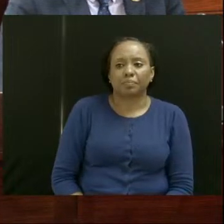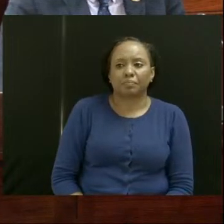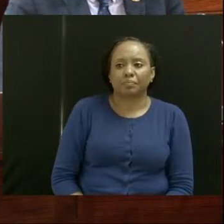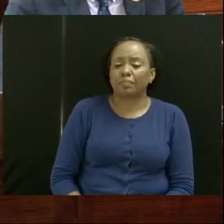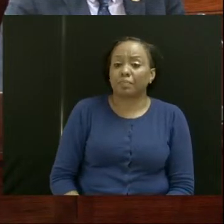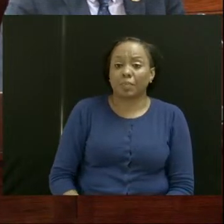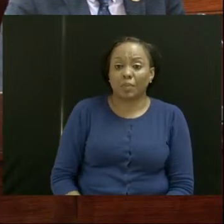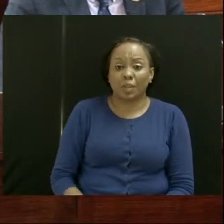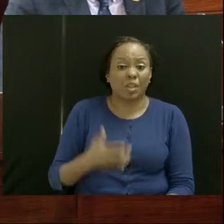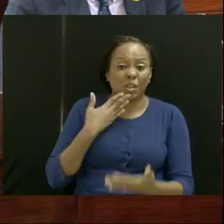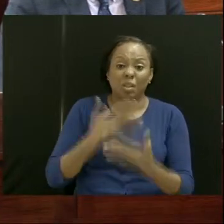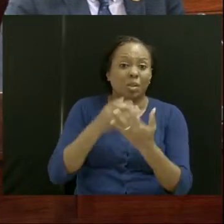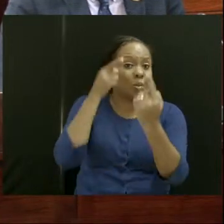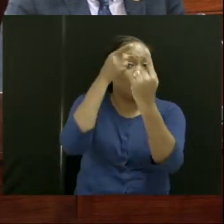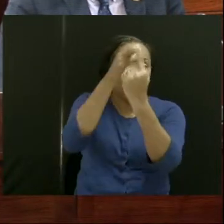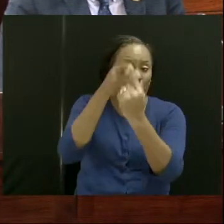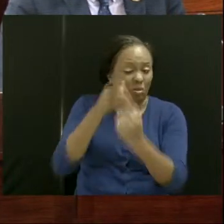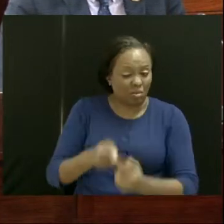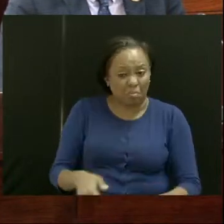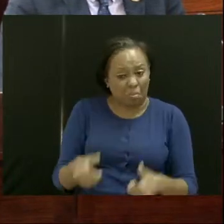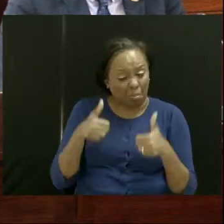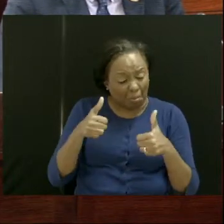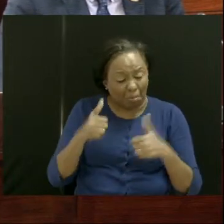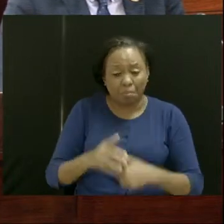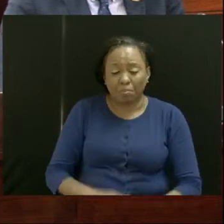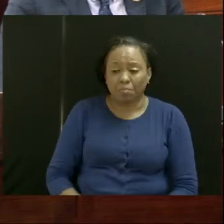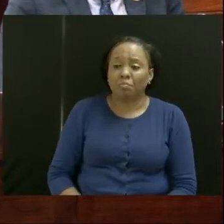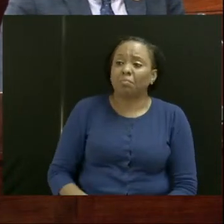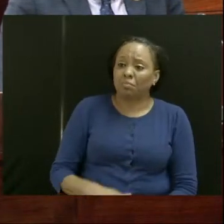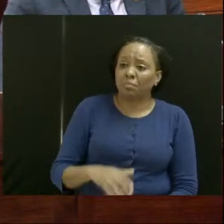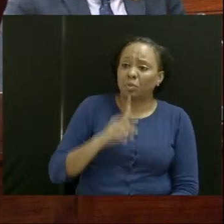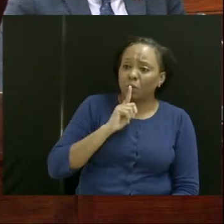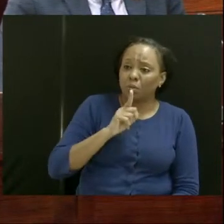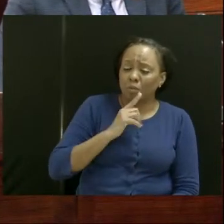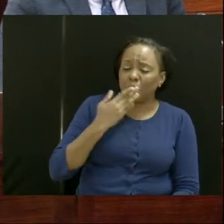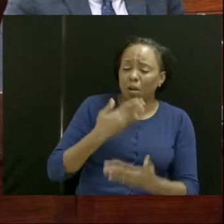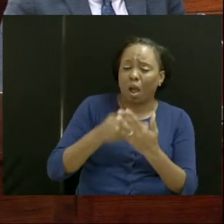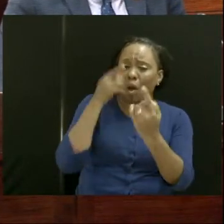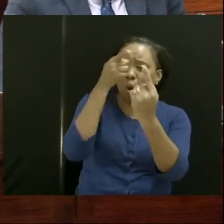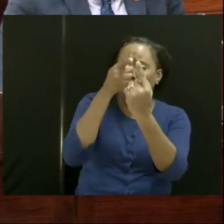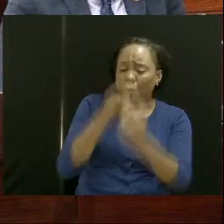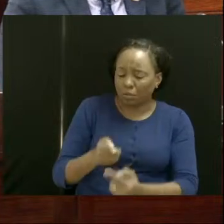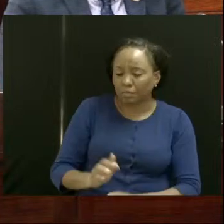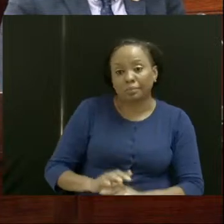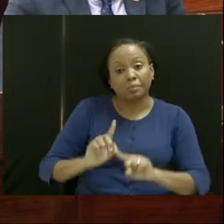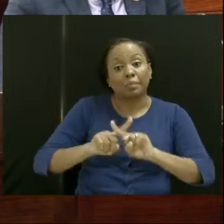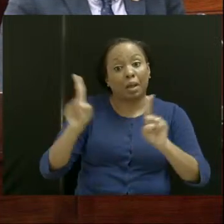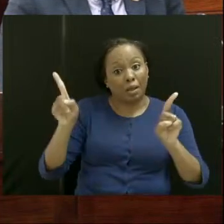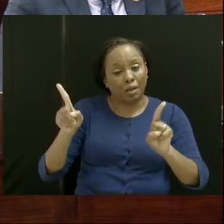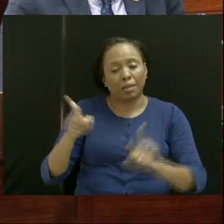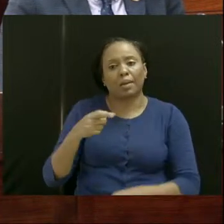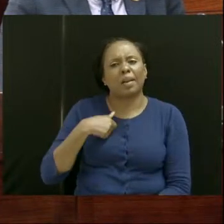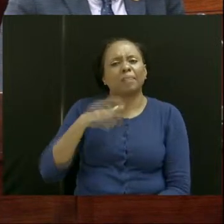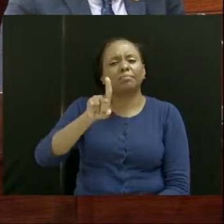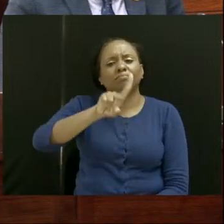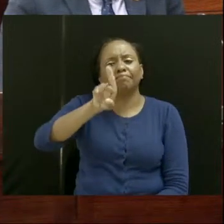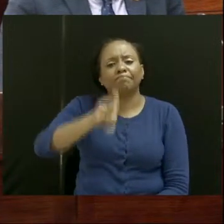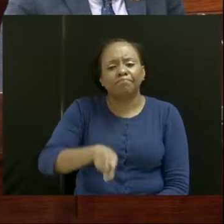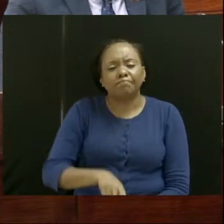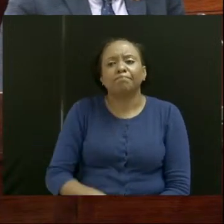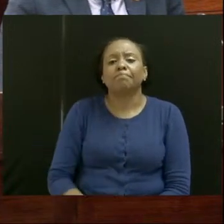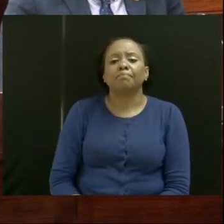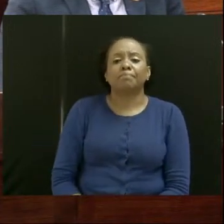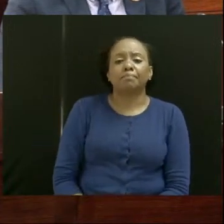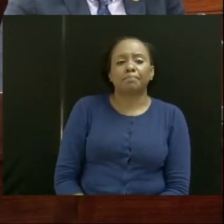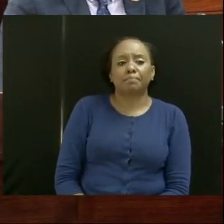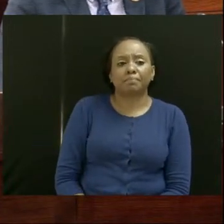goals and not to be scoffed at. I do query, though, the evidence with respect